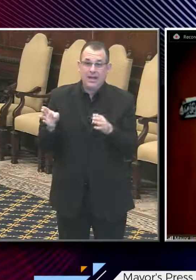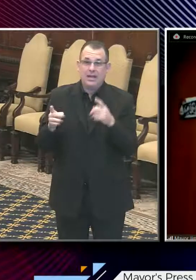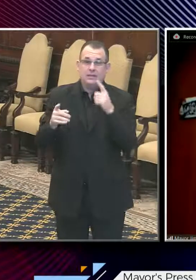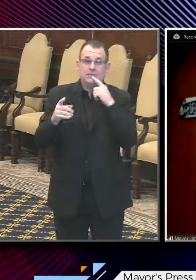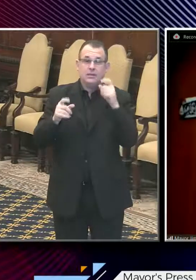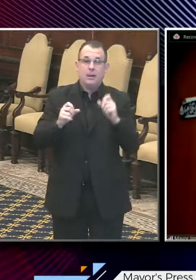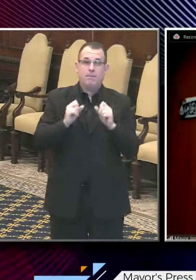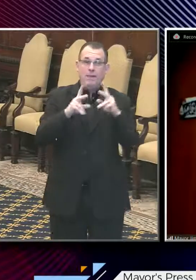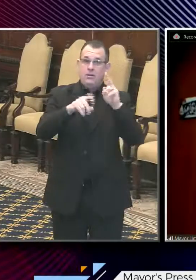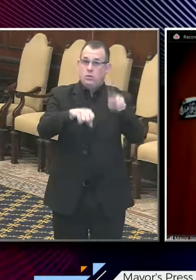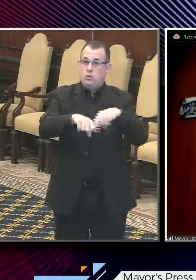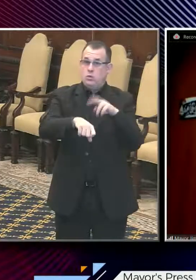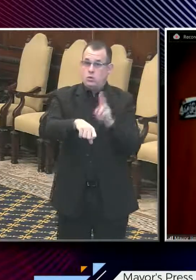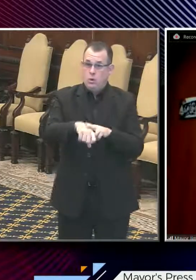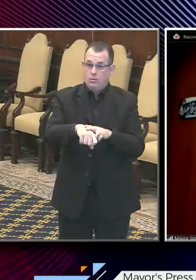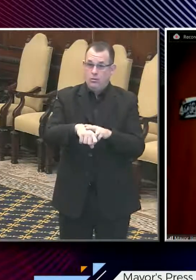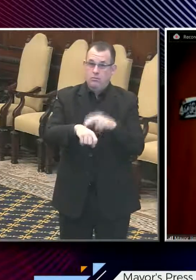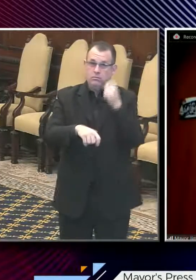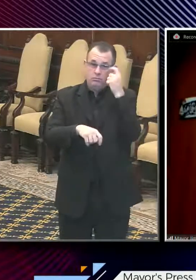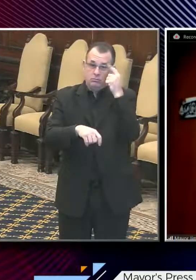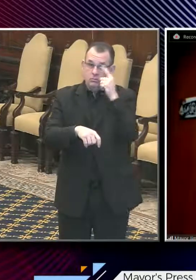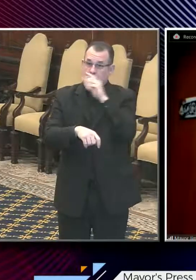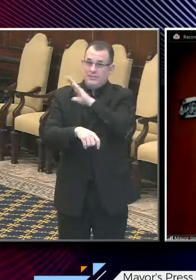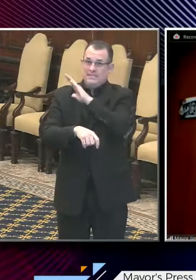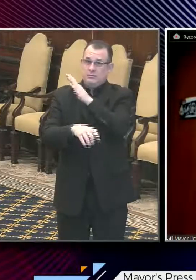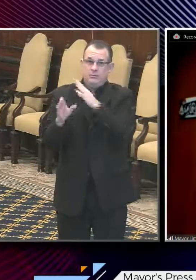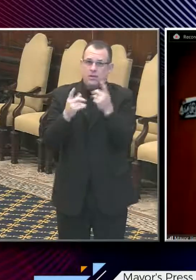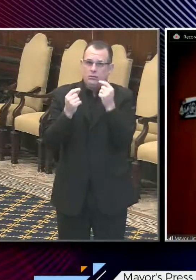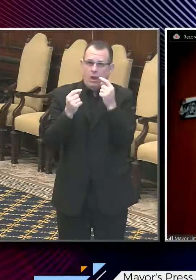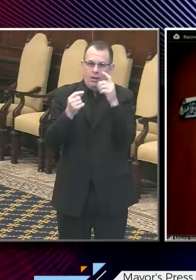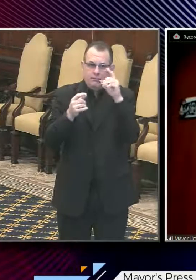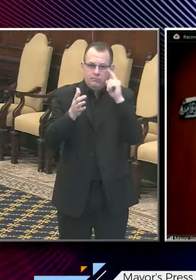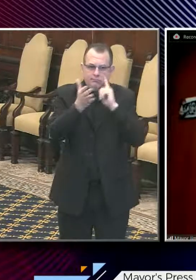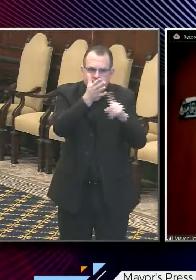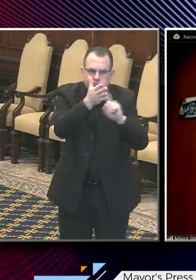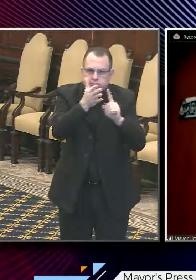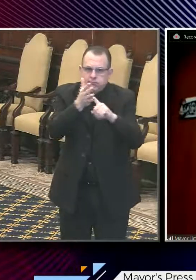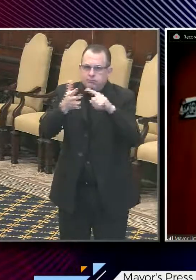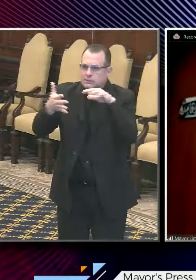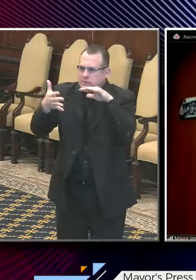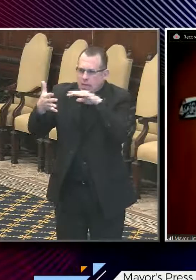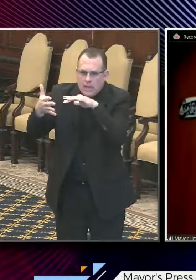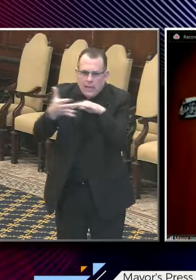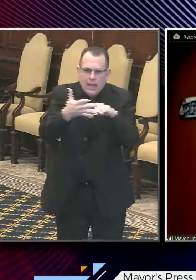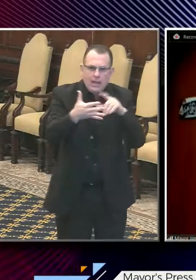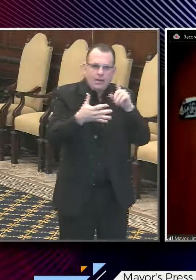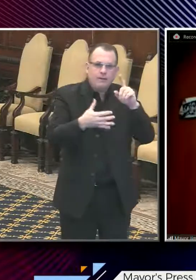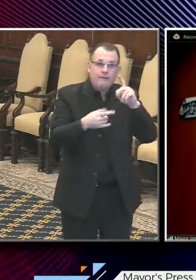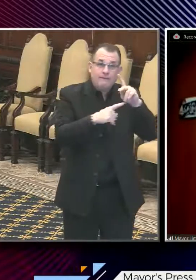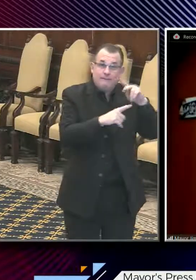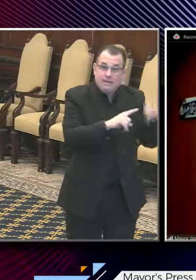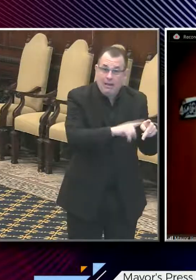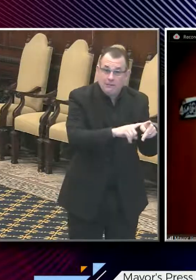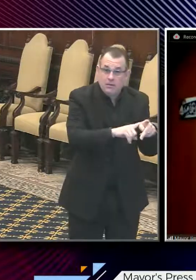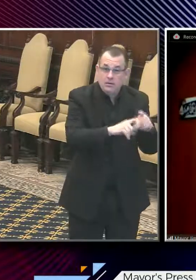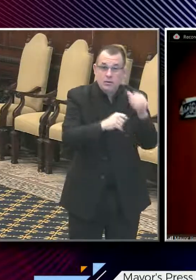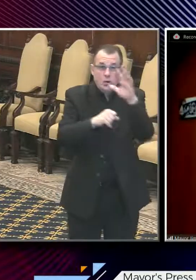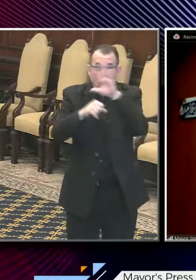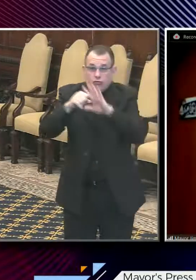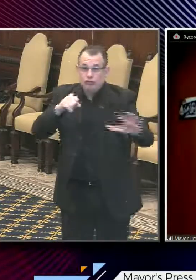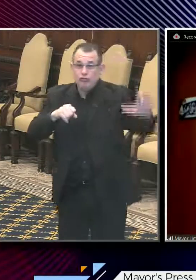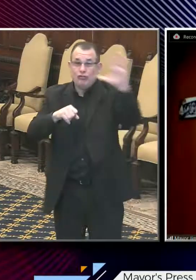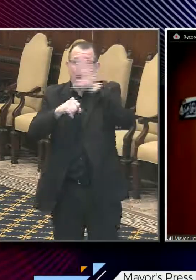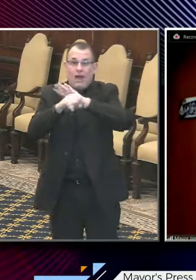We are still studying the plan. We're specifically working through how Philadelphia and our region can move forward under this framework. With